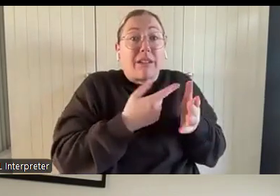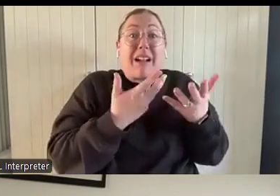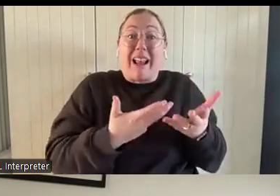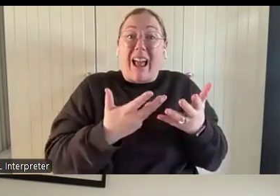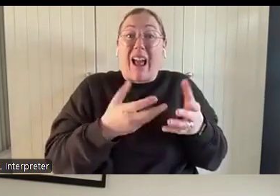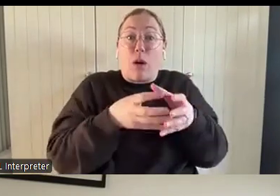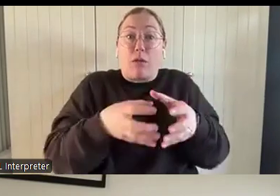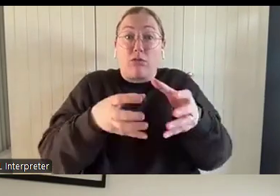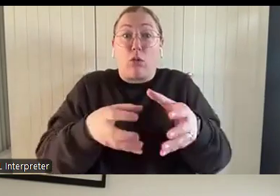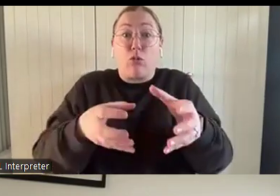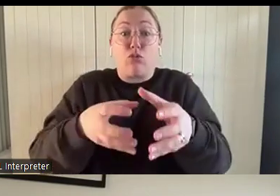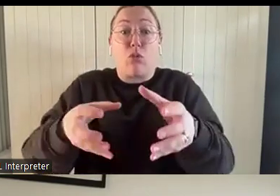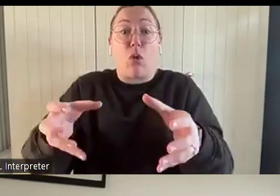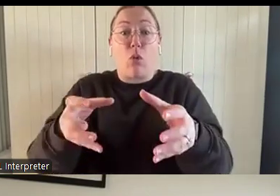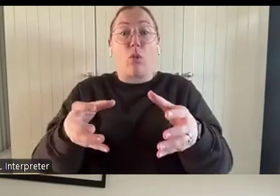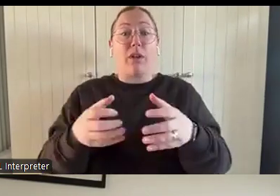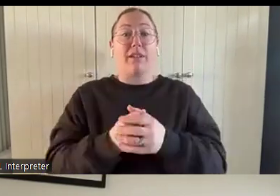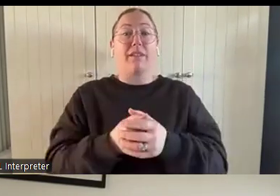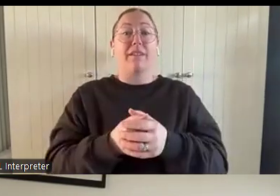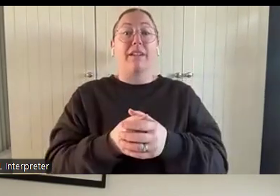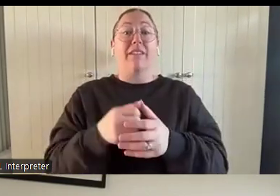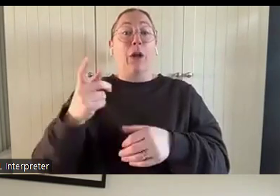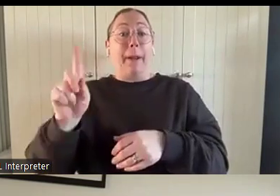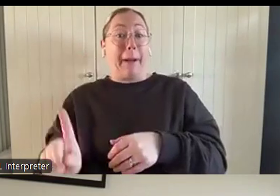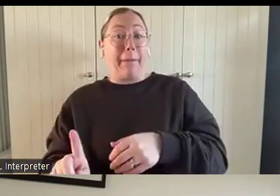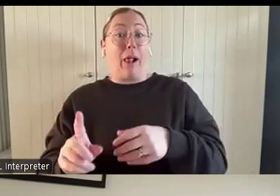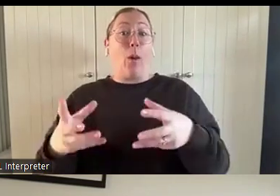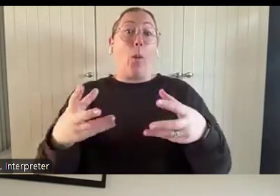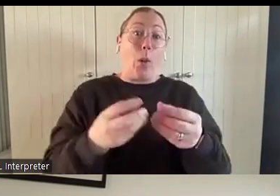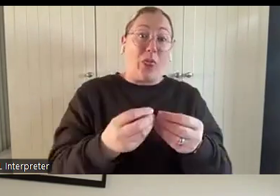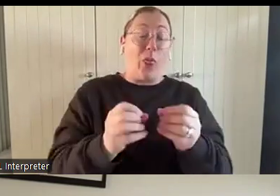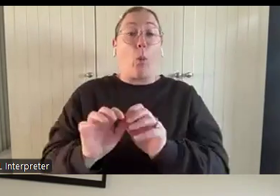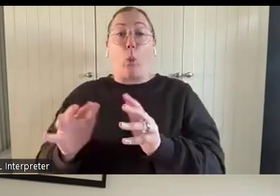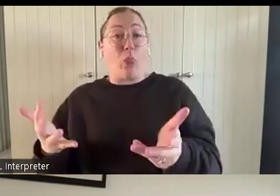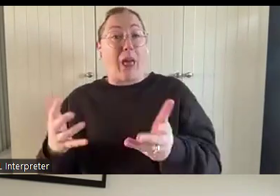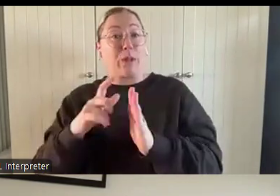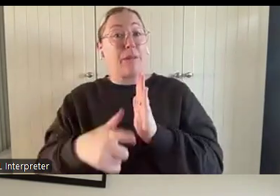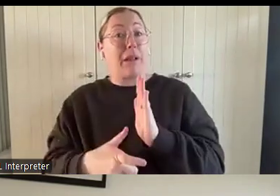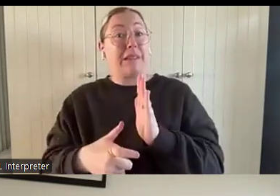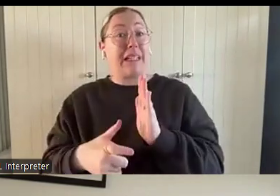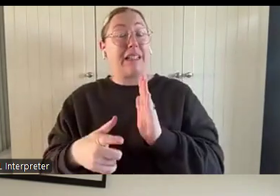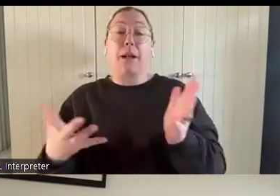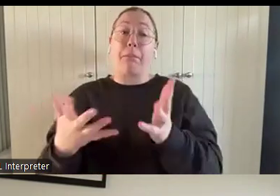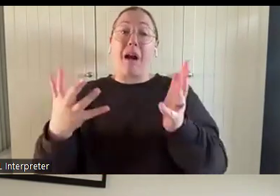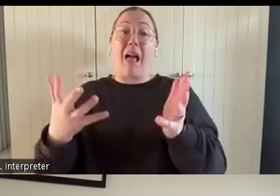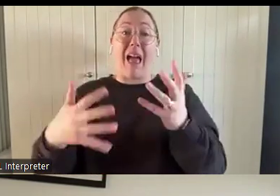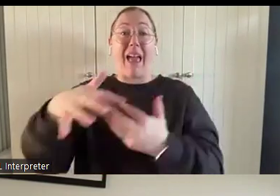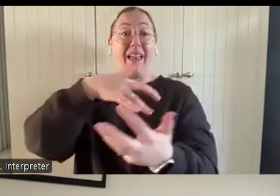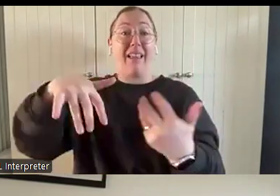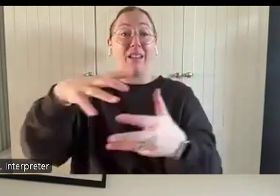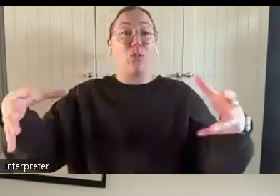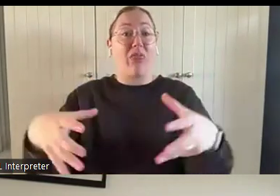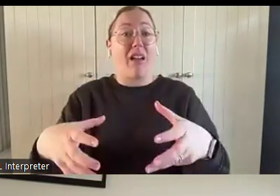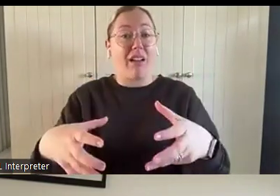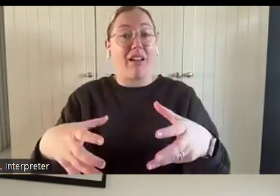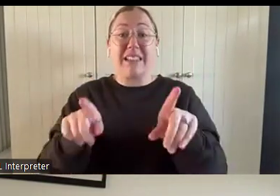people with and without disabilities to play alongside each other in community sports with the same rules and regulations, and that's been taken